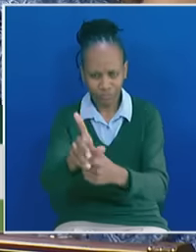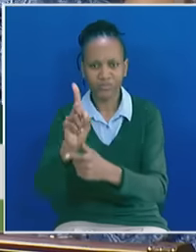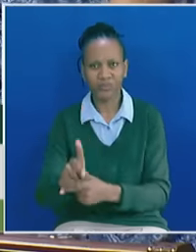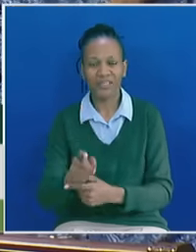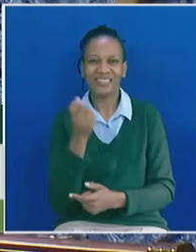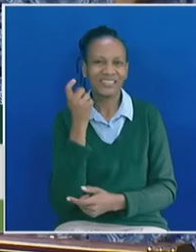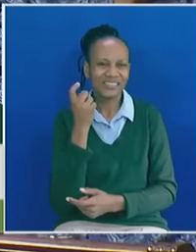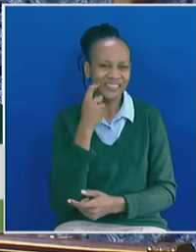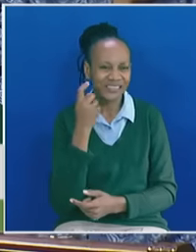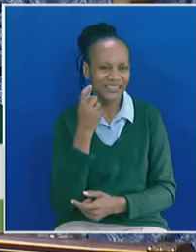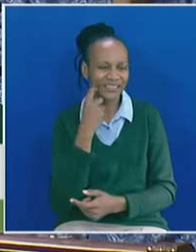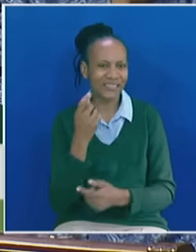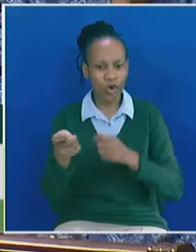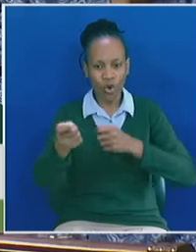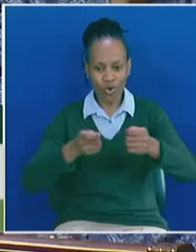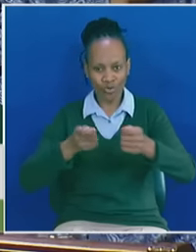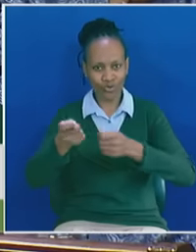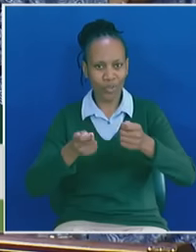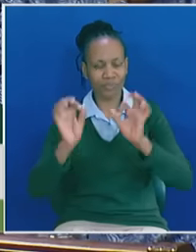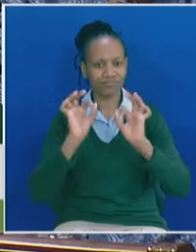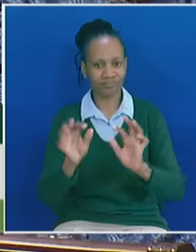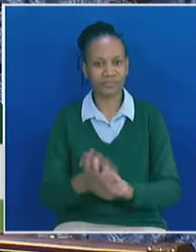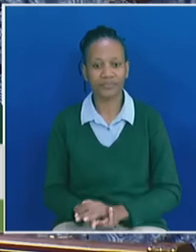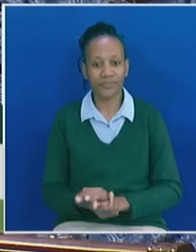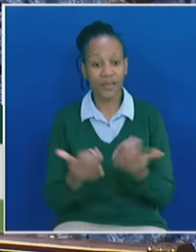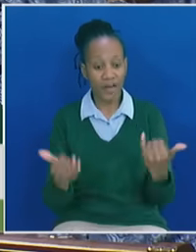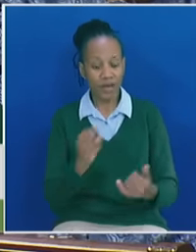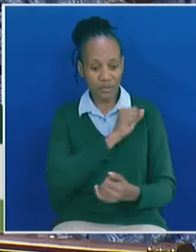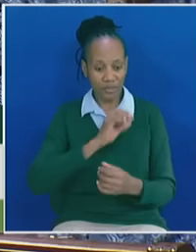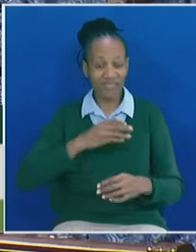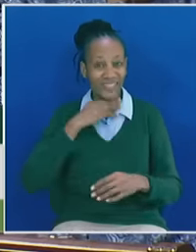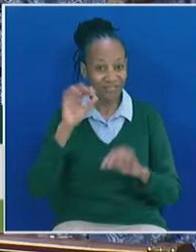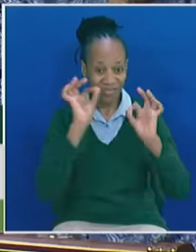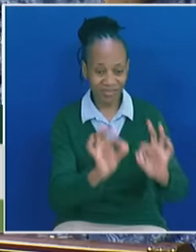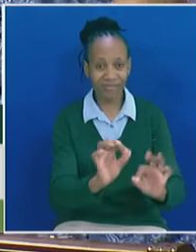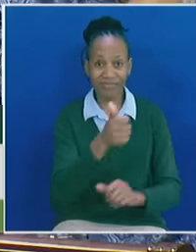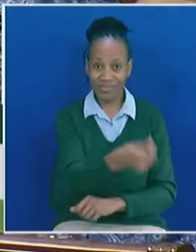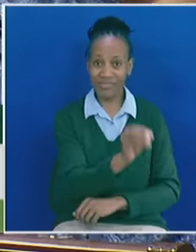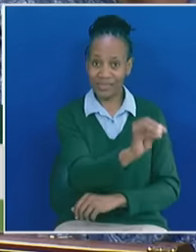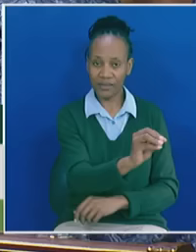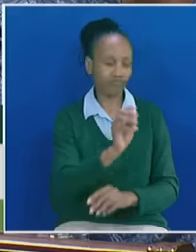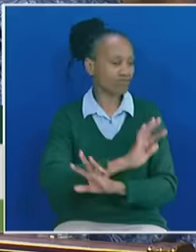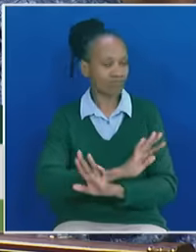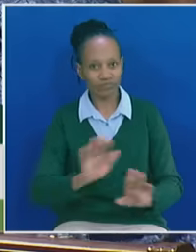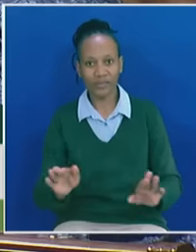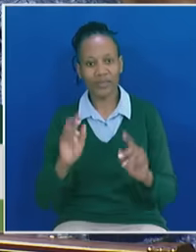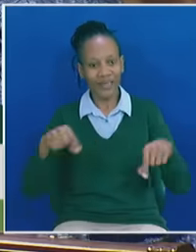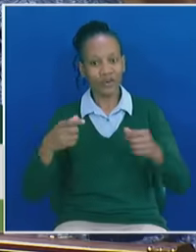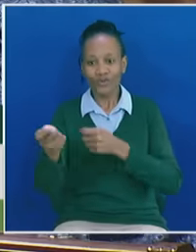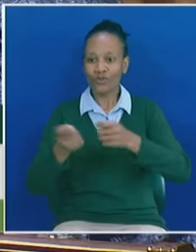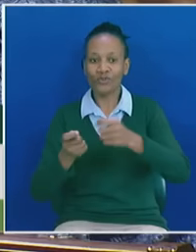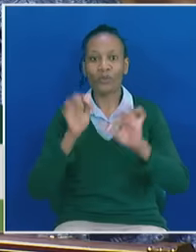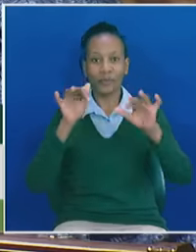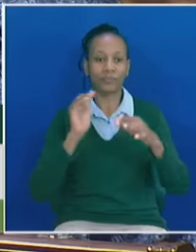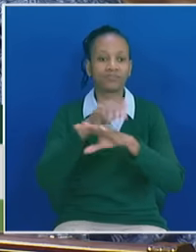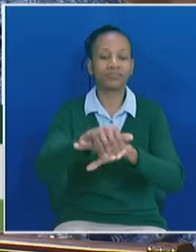related to the poor border control. There is not enough personnel available to defend the influx of illegal immigrants to South